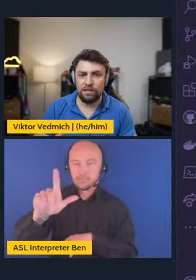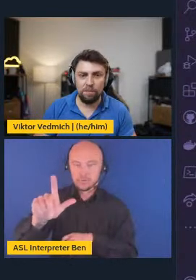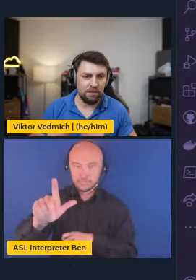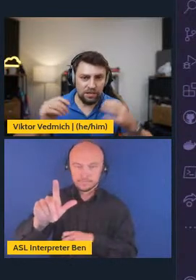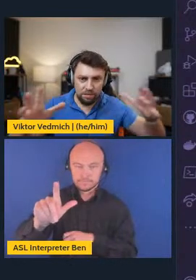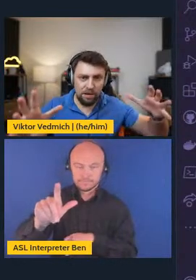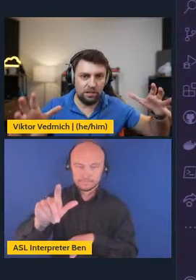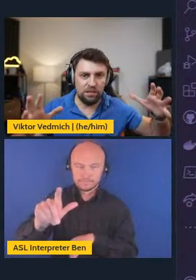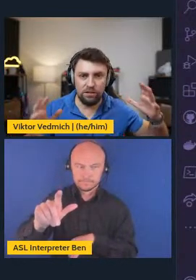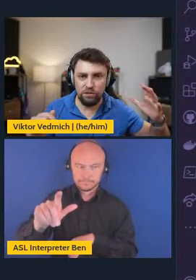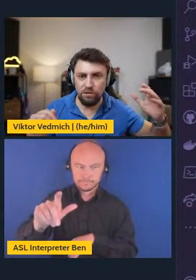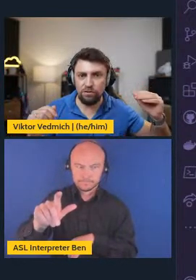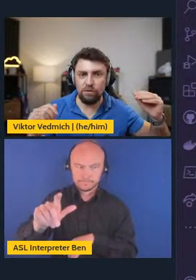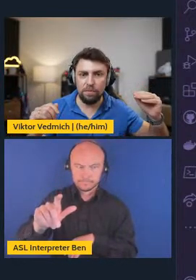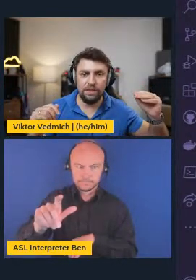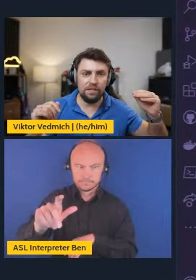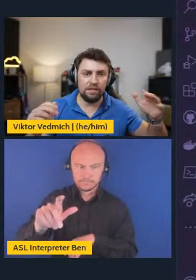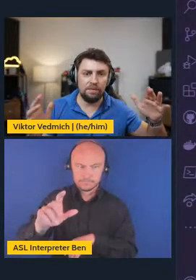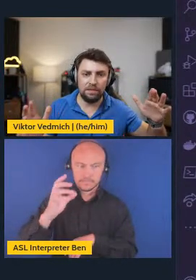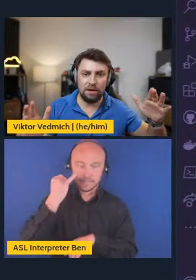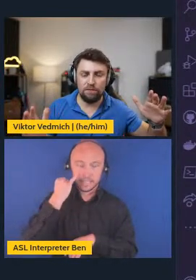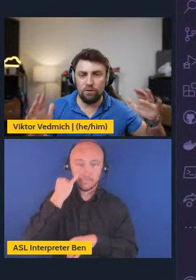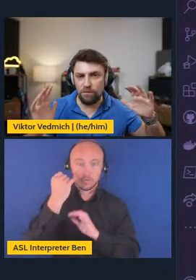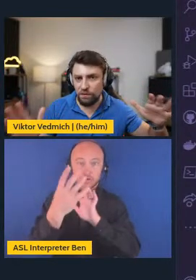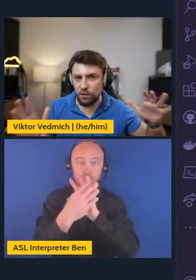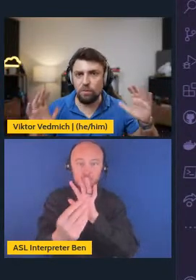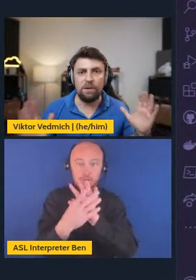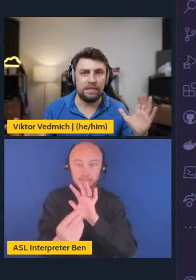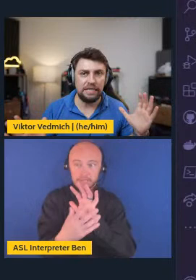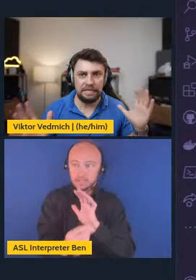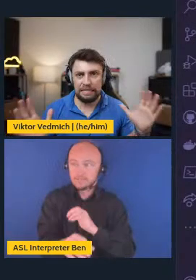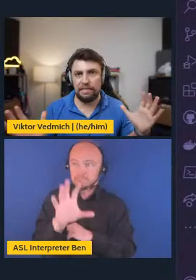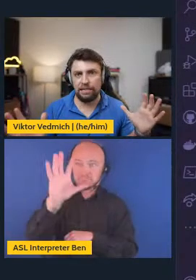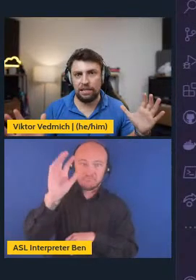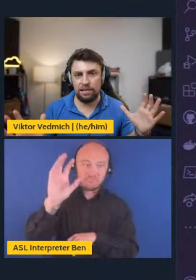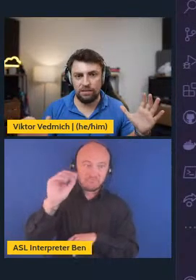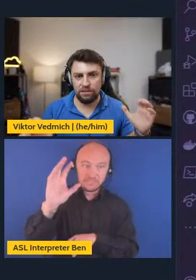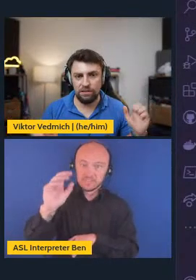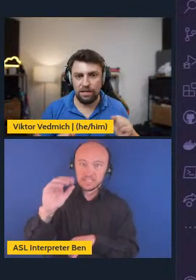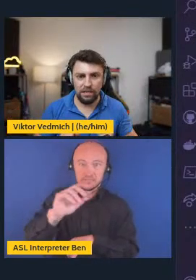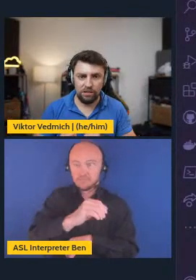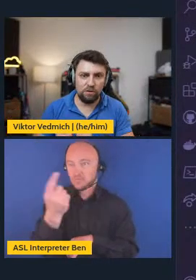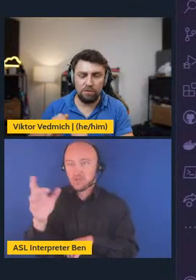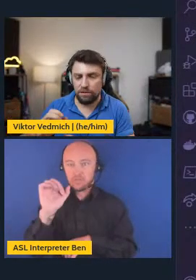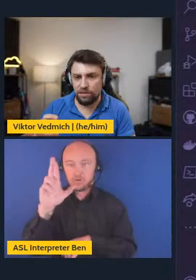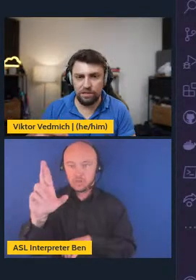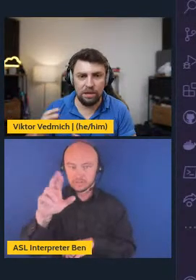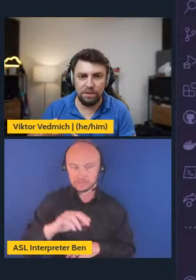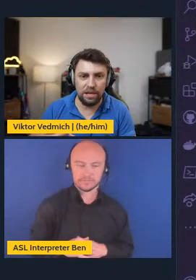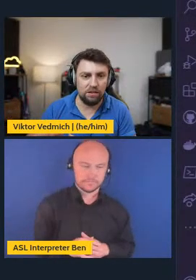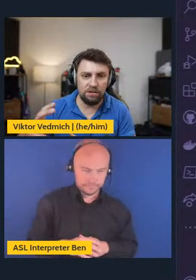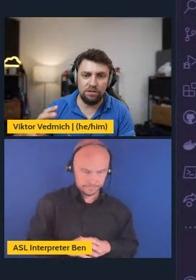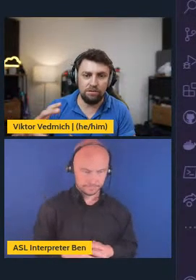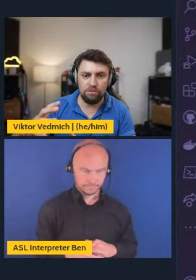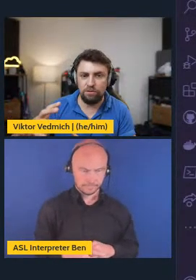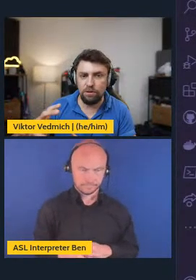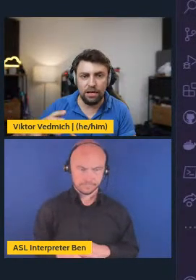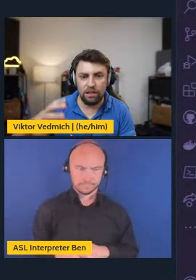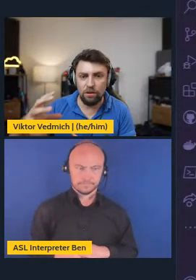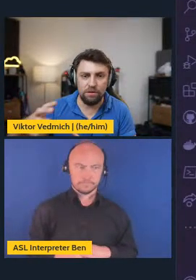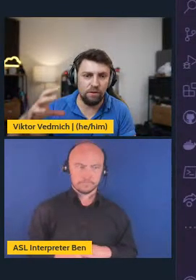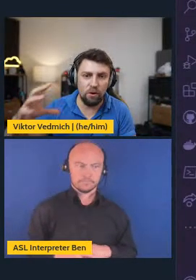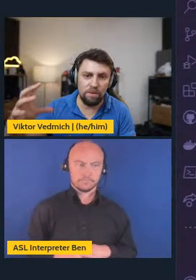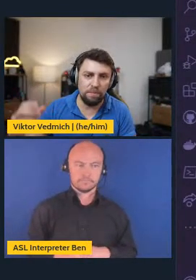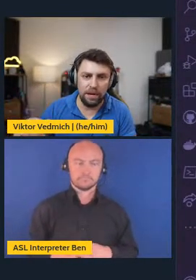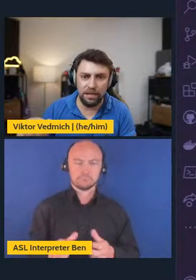for example, just imagine that you need to repeat the same stuff for 50 Kubernetes in other clusters. So it sounds like you need to do like a